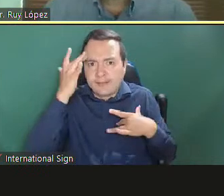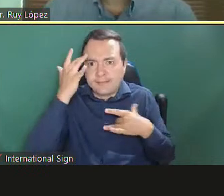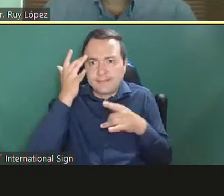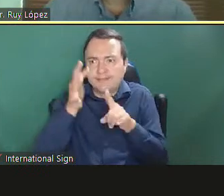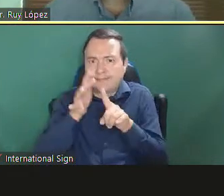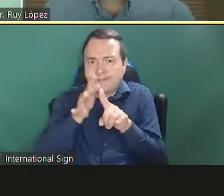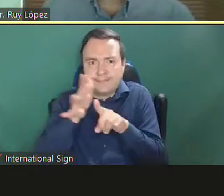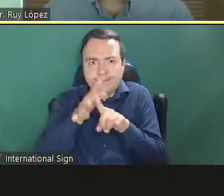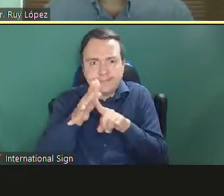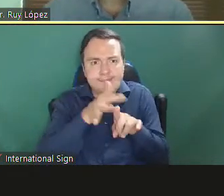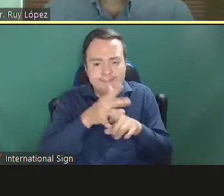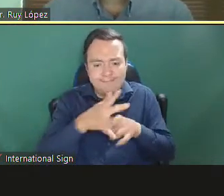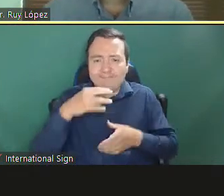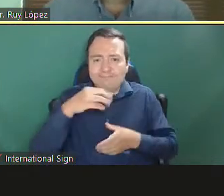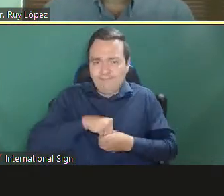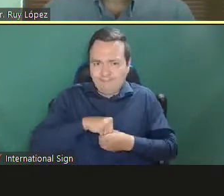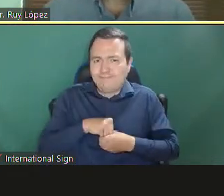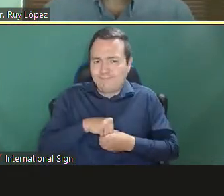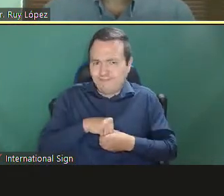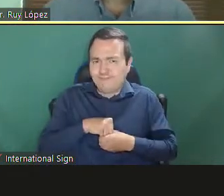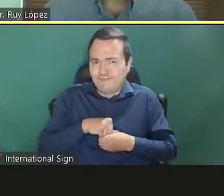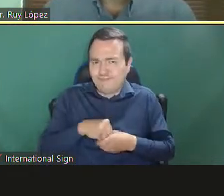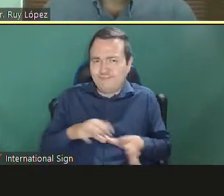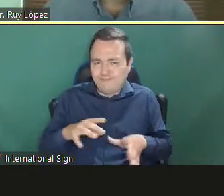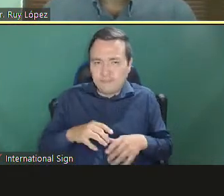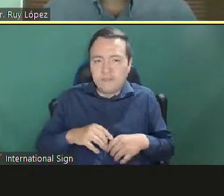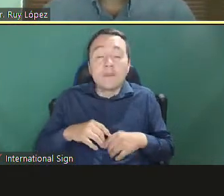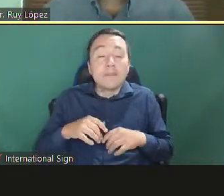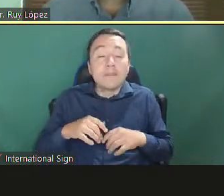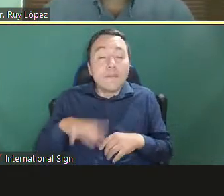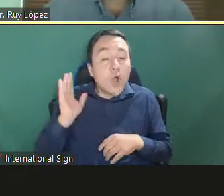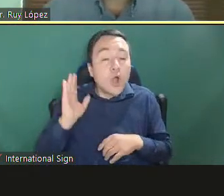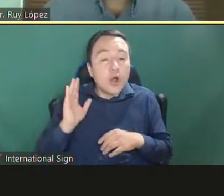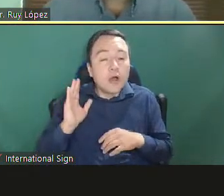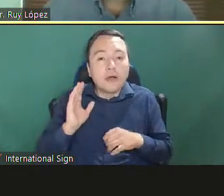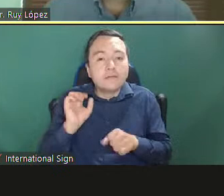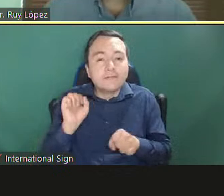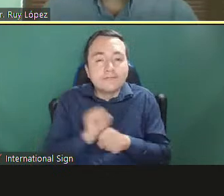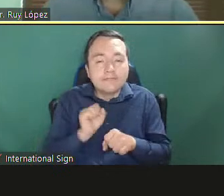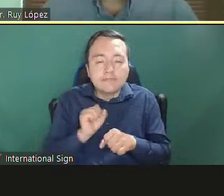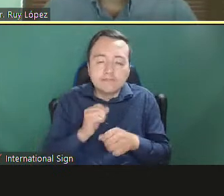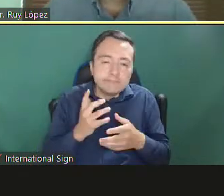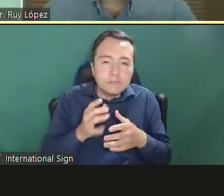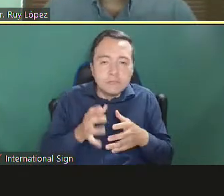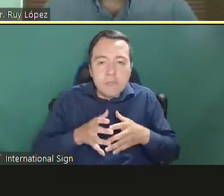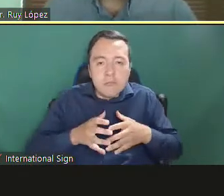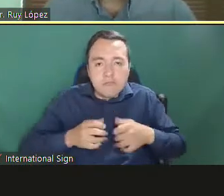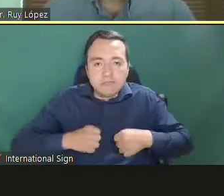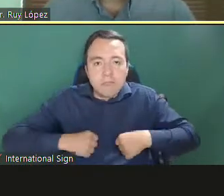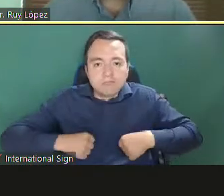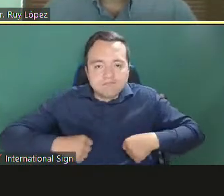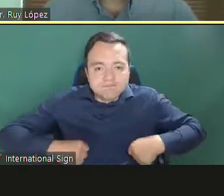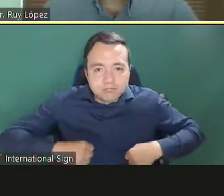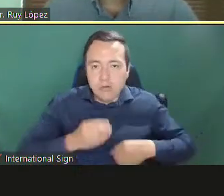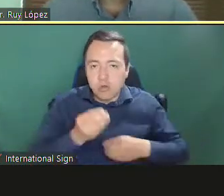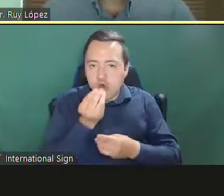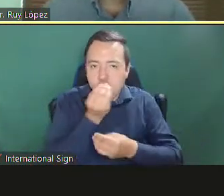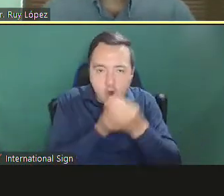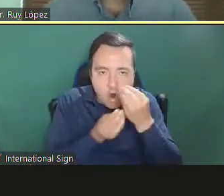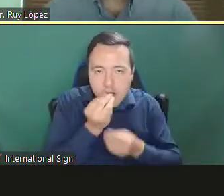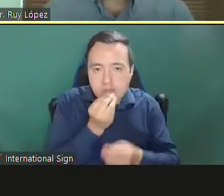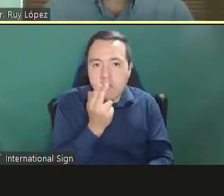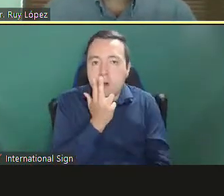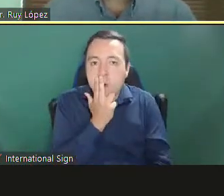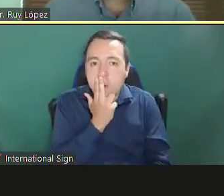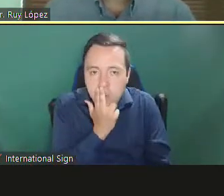epidemic of chronic non-communicable diseases, particularly those related to obesity, but not only related to